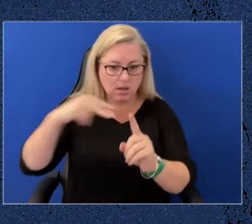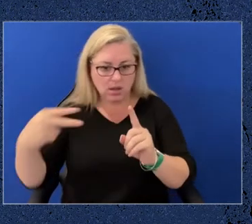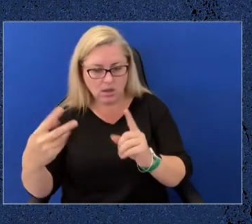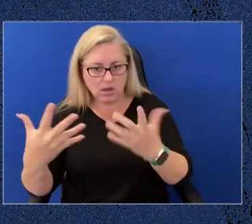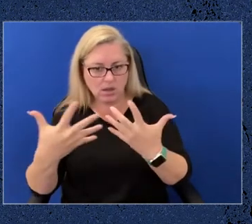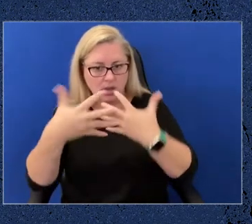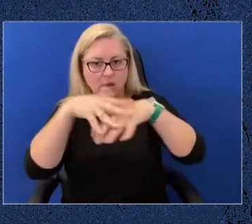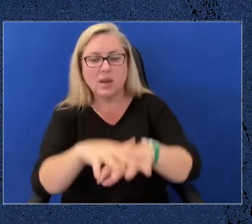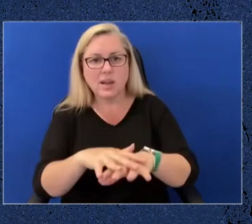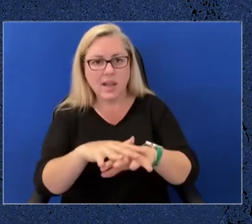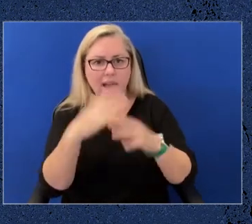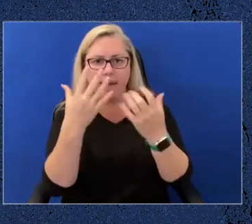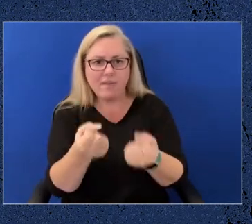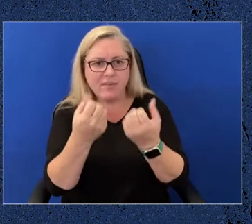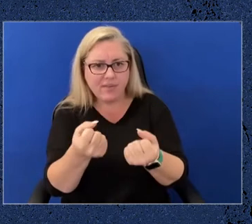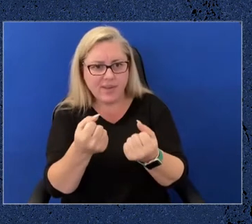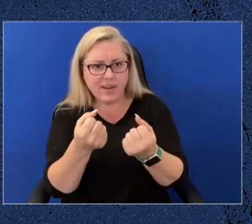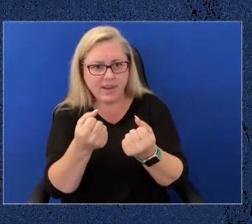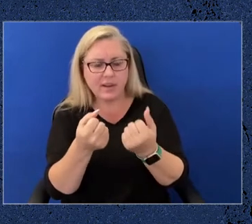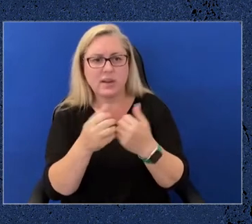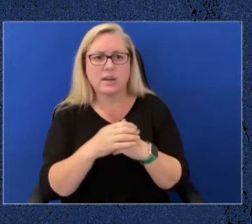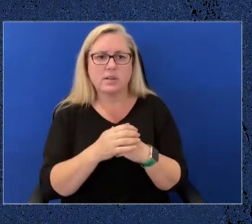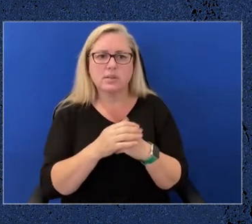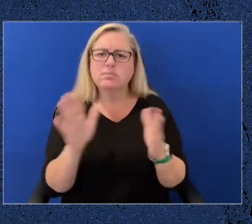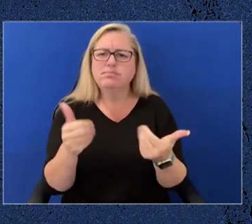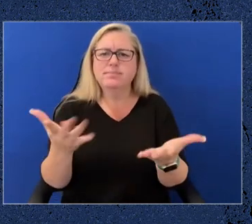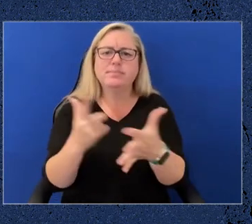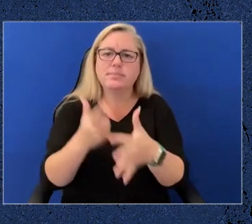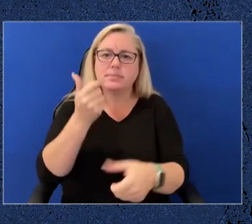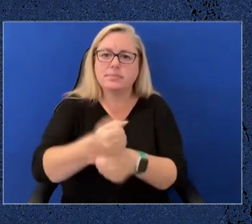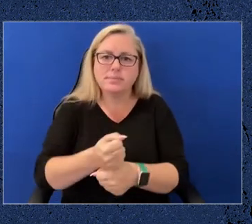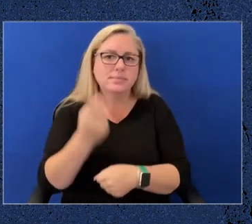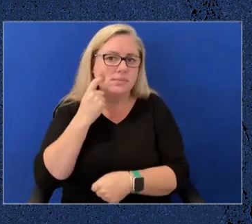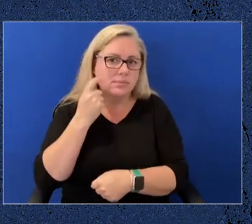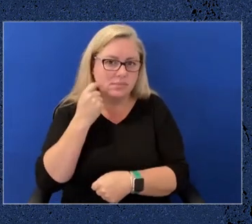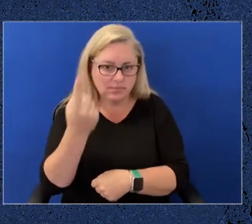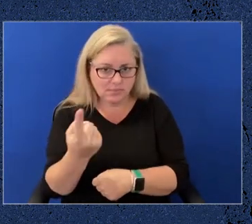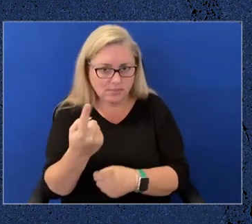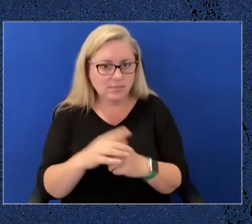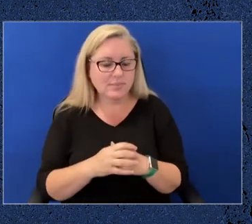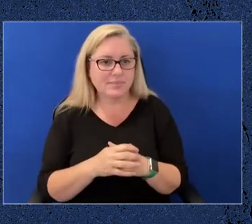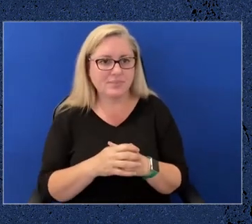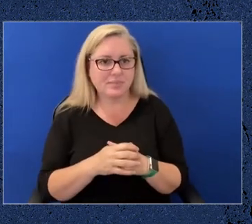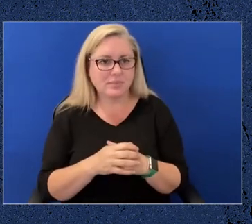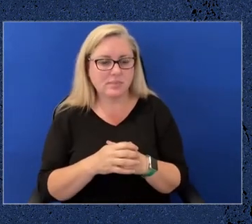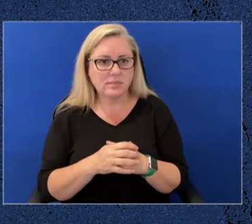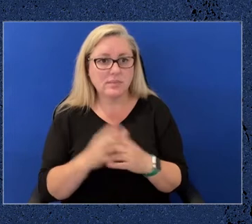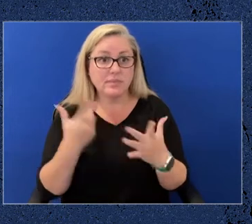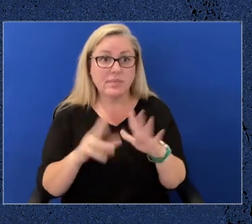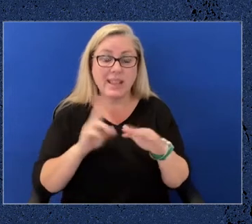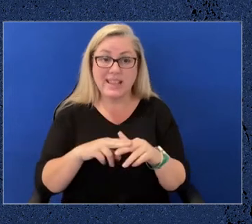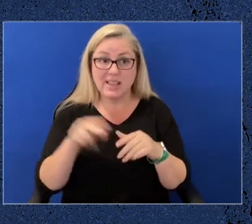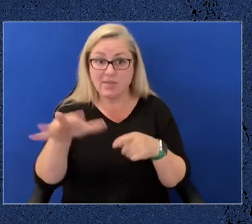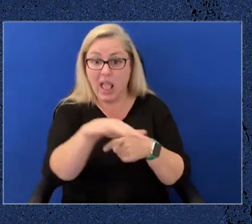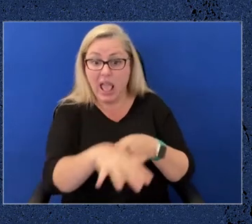and approach problems from different perspectives. And I'll give you a simple example is just looking at whether or not a landscape is a